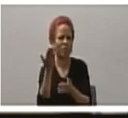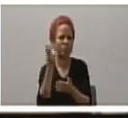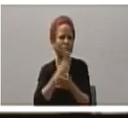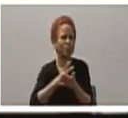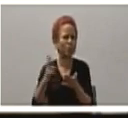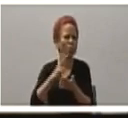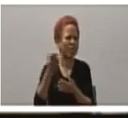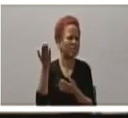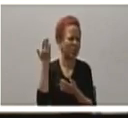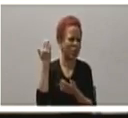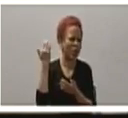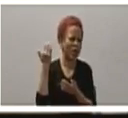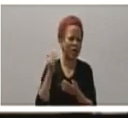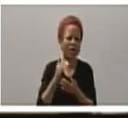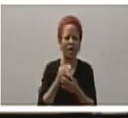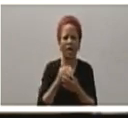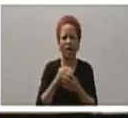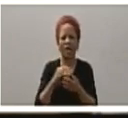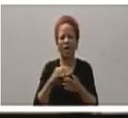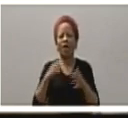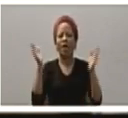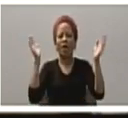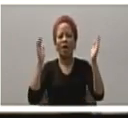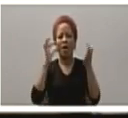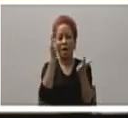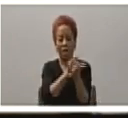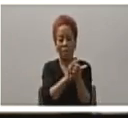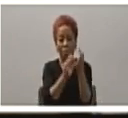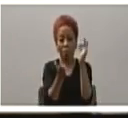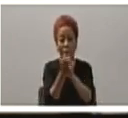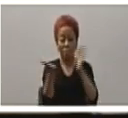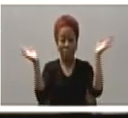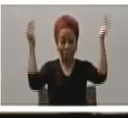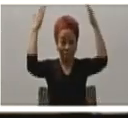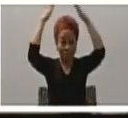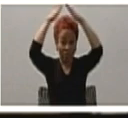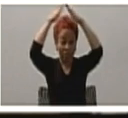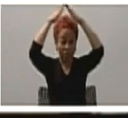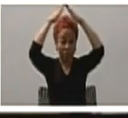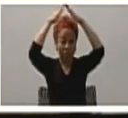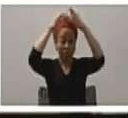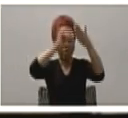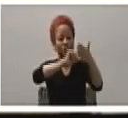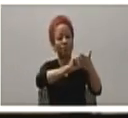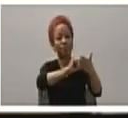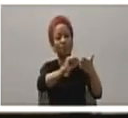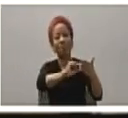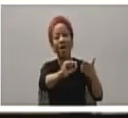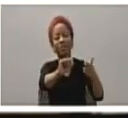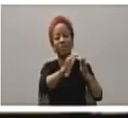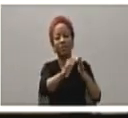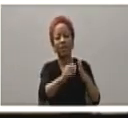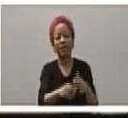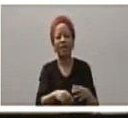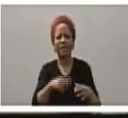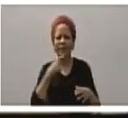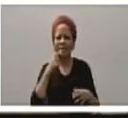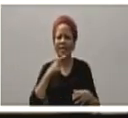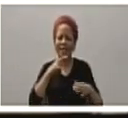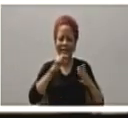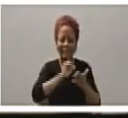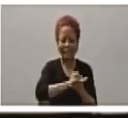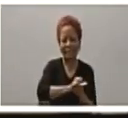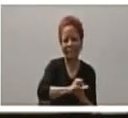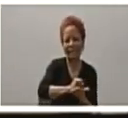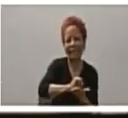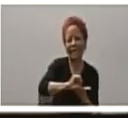it was published 2 weeks ago. Pope Francis wrote that the saints are joyful and